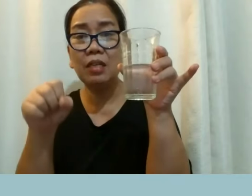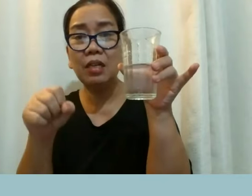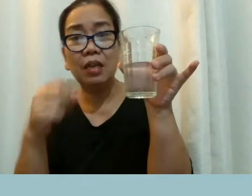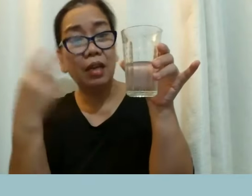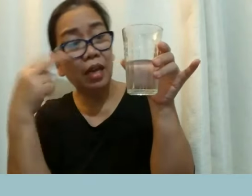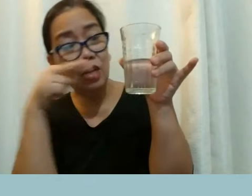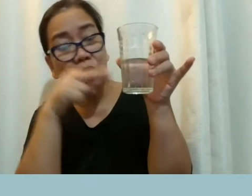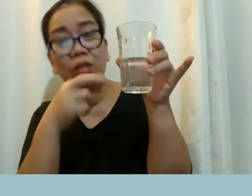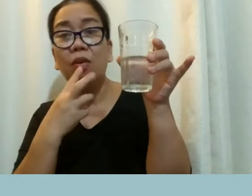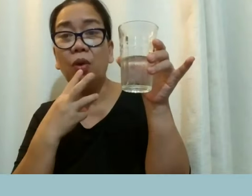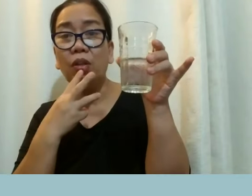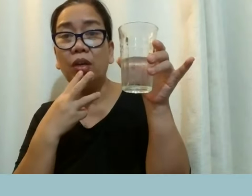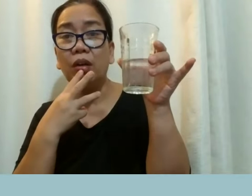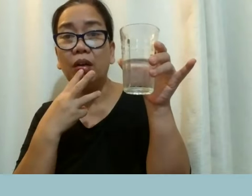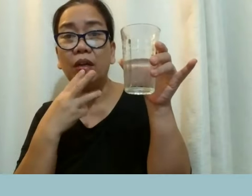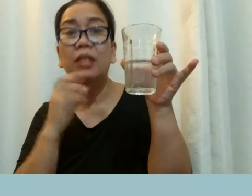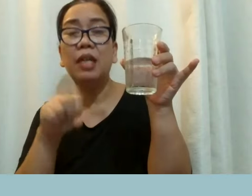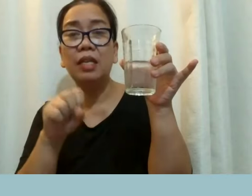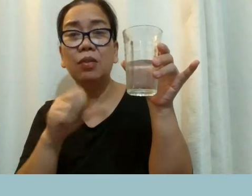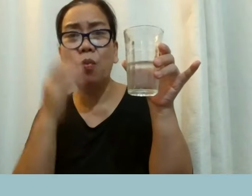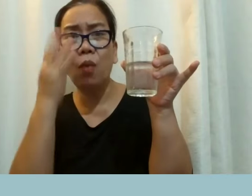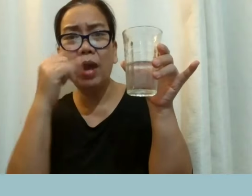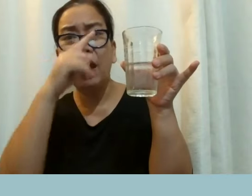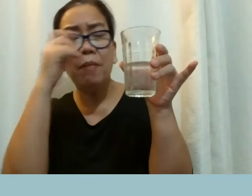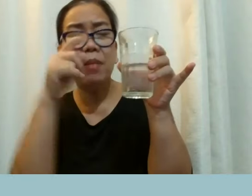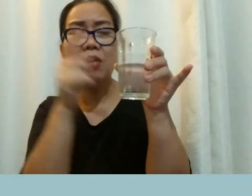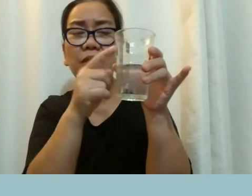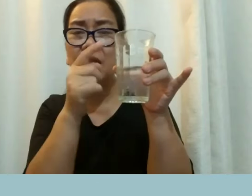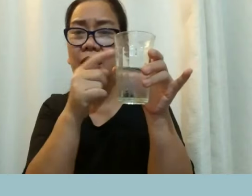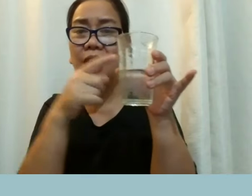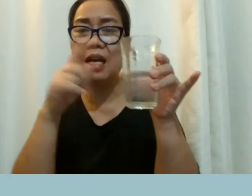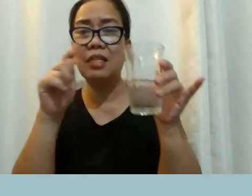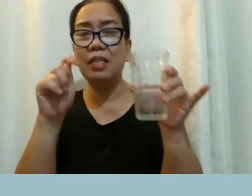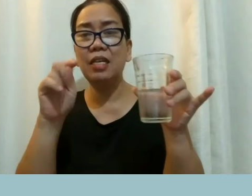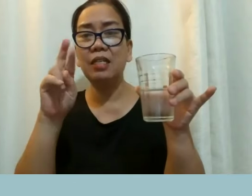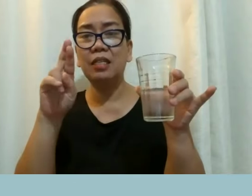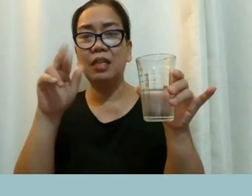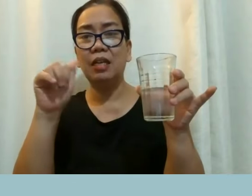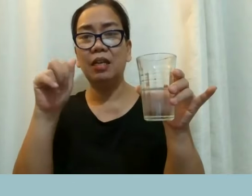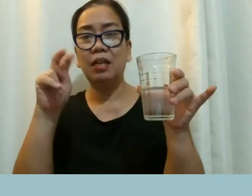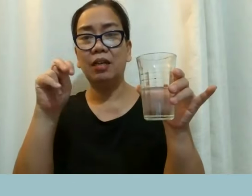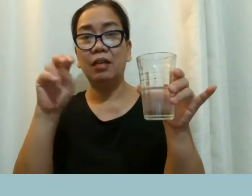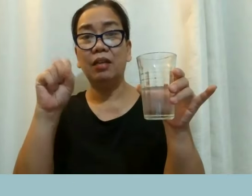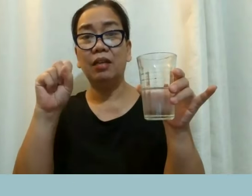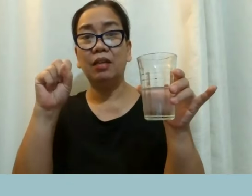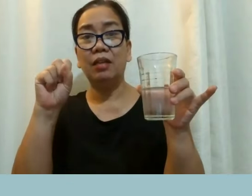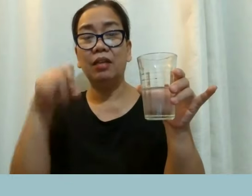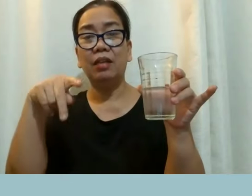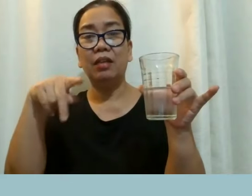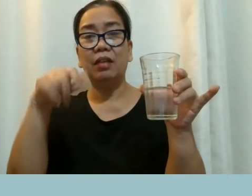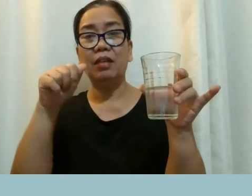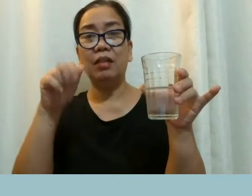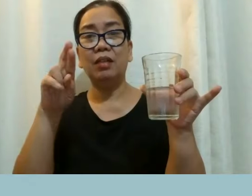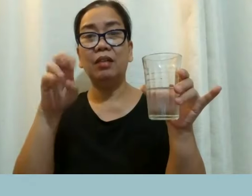glass. Can you see the water? Yes. Why? Because this glass is